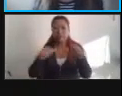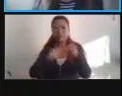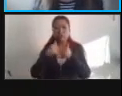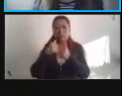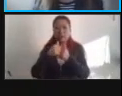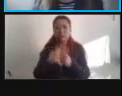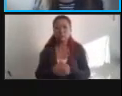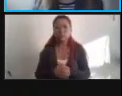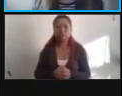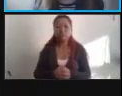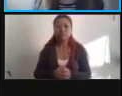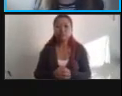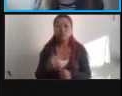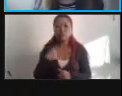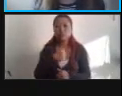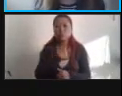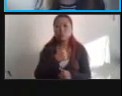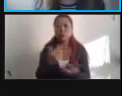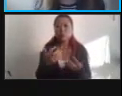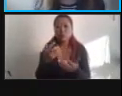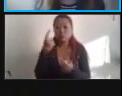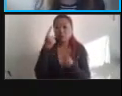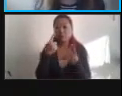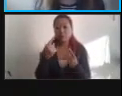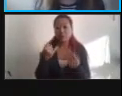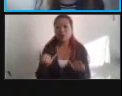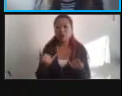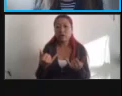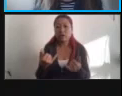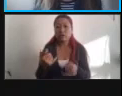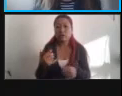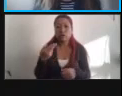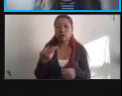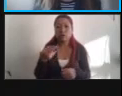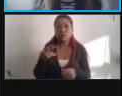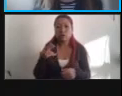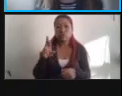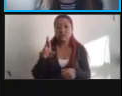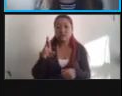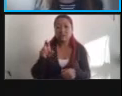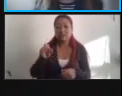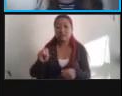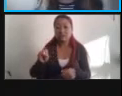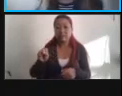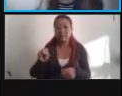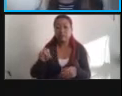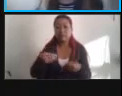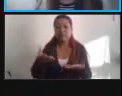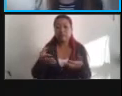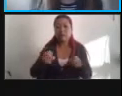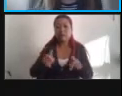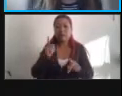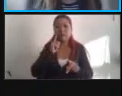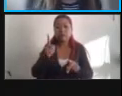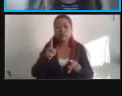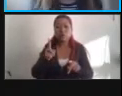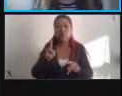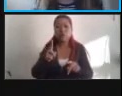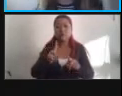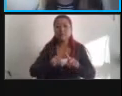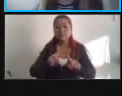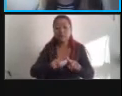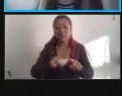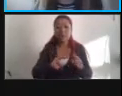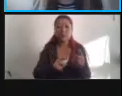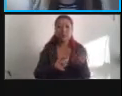think that our current Human System Risk Framework provides opportunities for the application of analysis techniques and so forth to